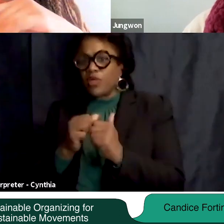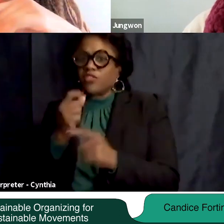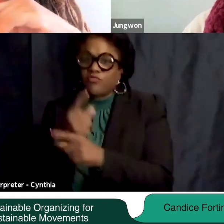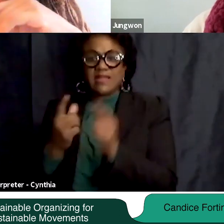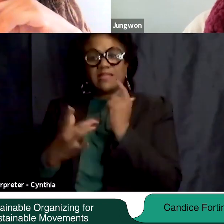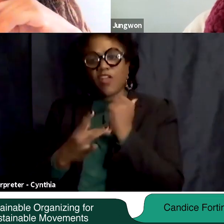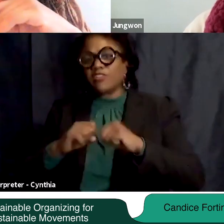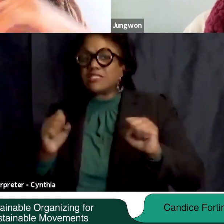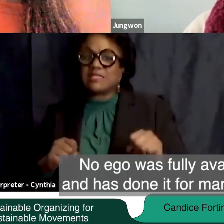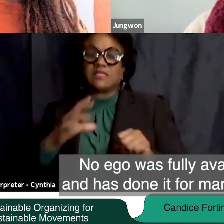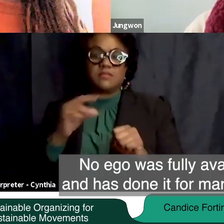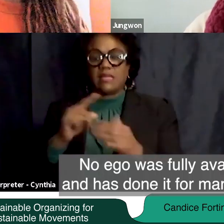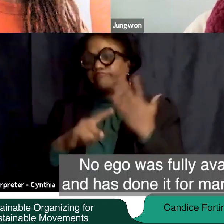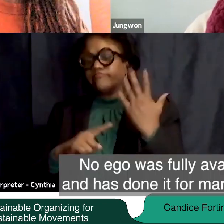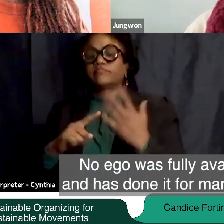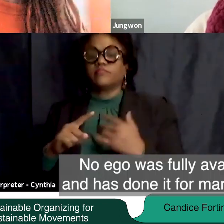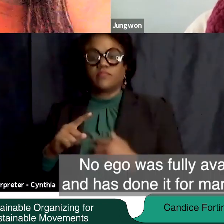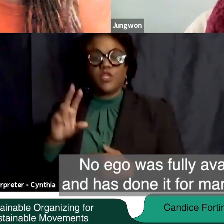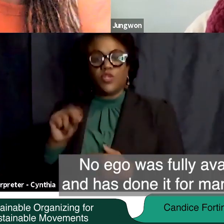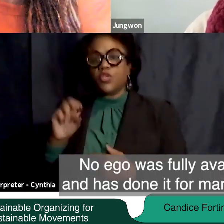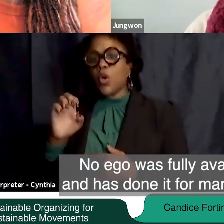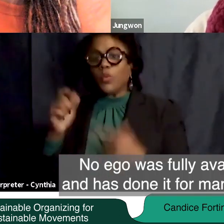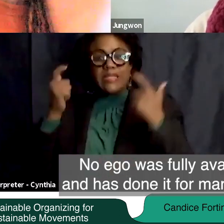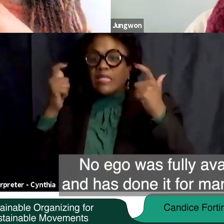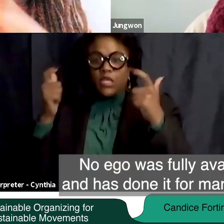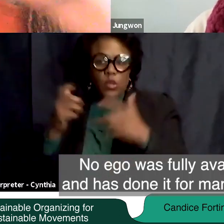that. No Ego was fully